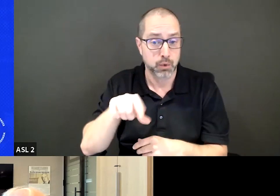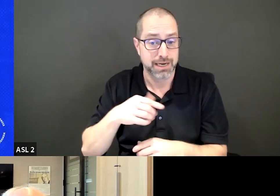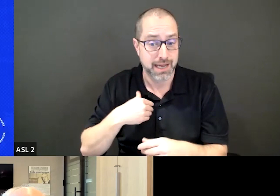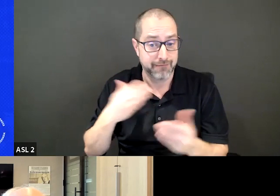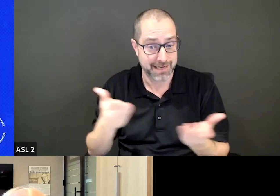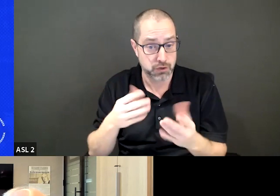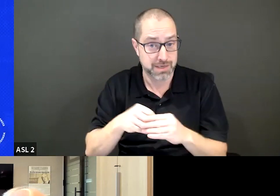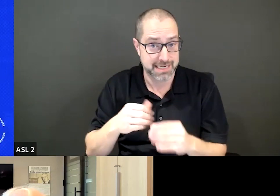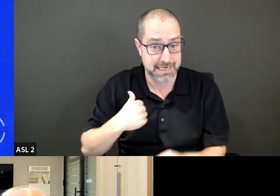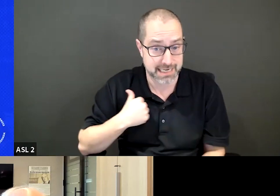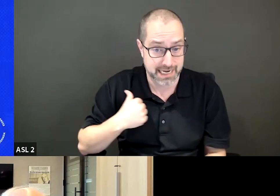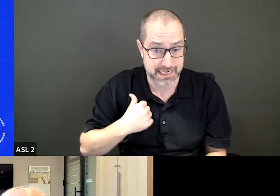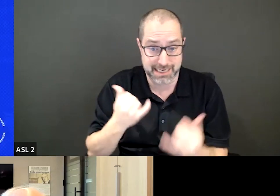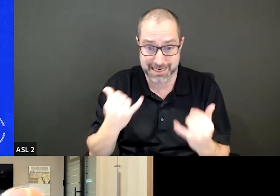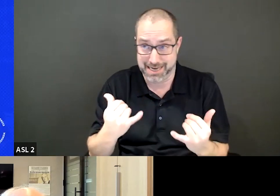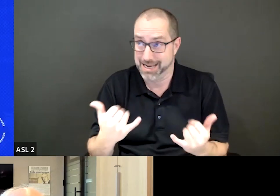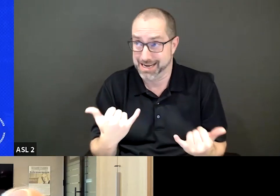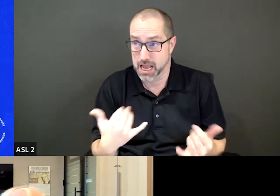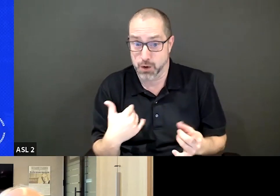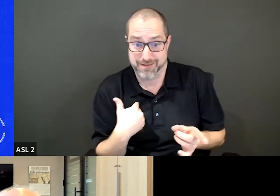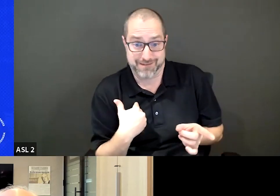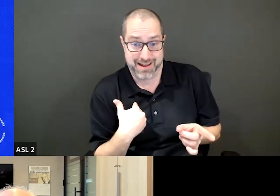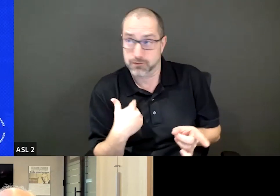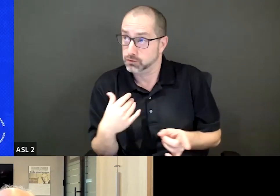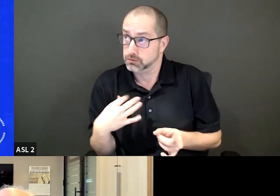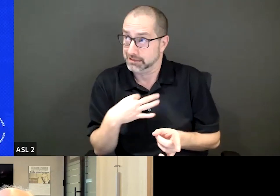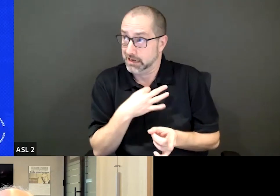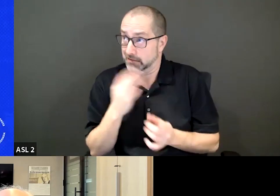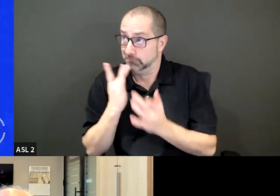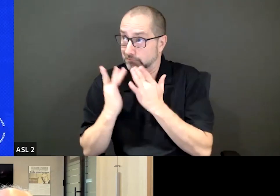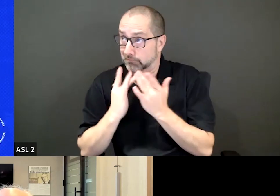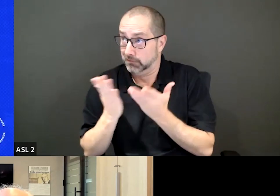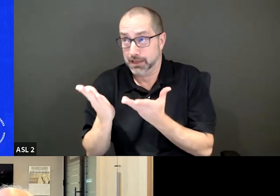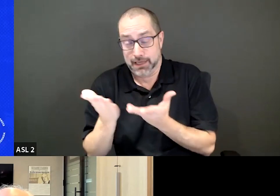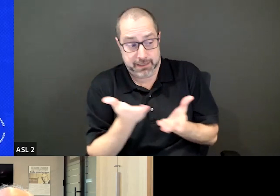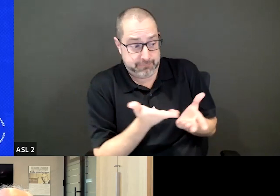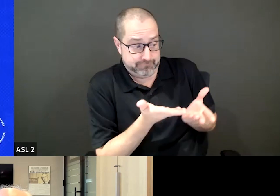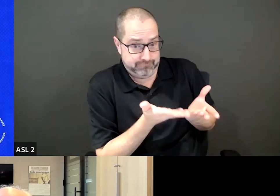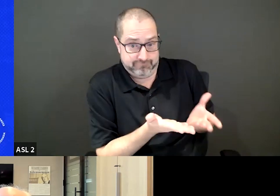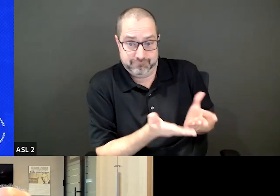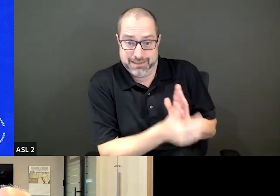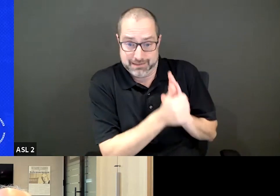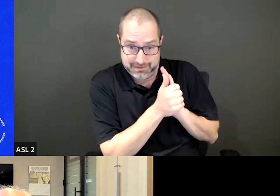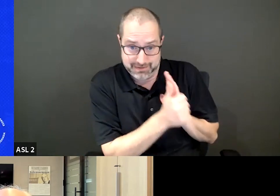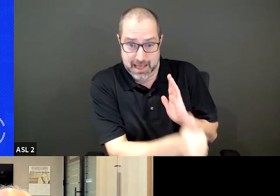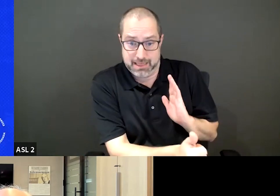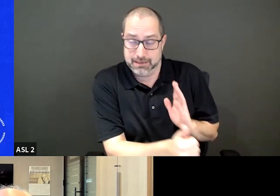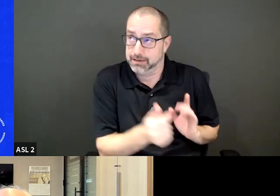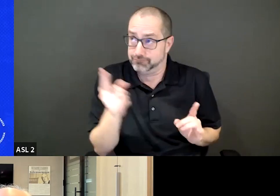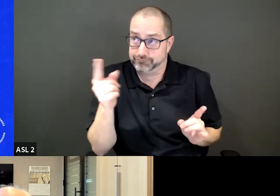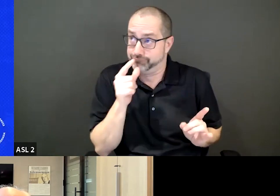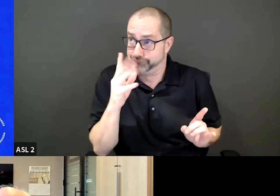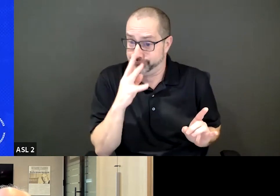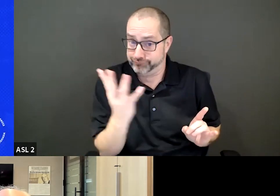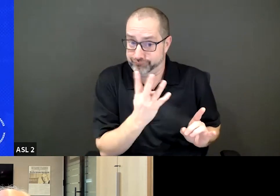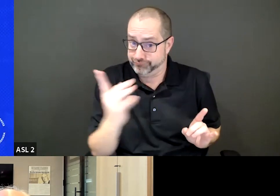Canada today a pool of talent that is available for us that we are underutilizing,